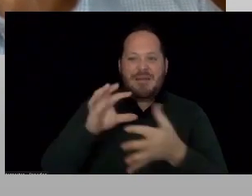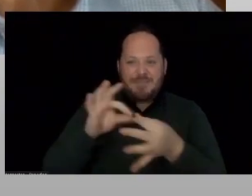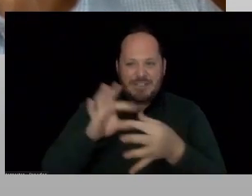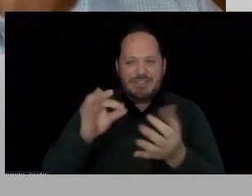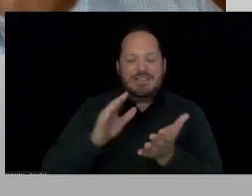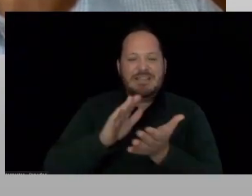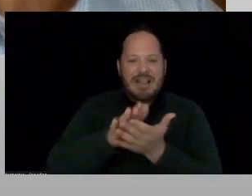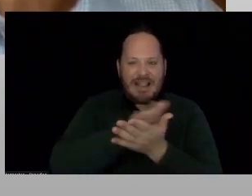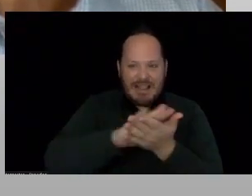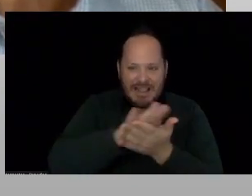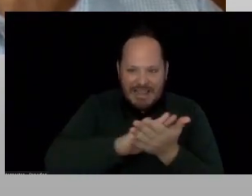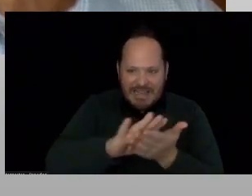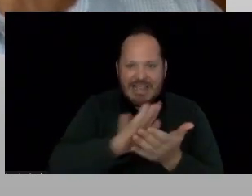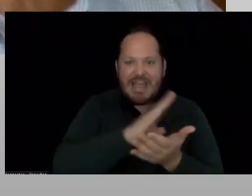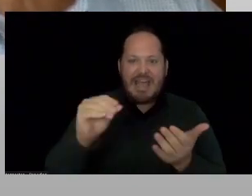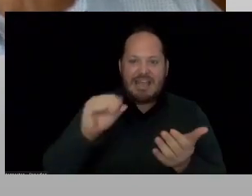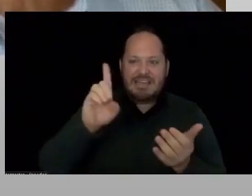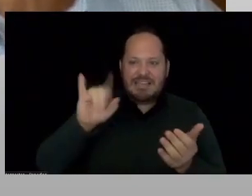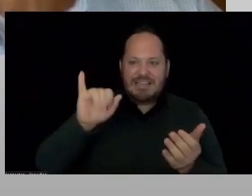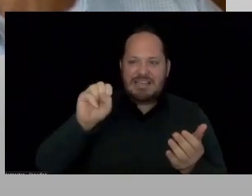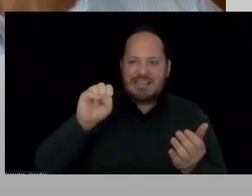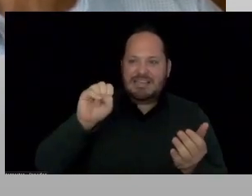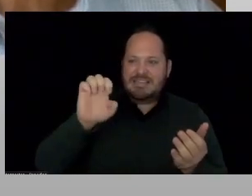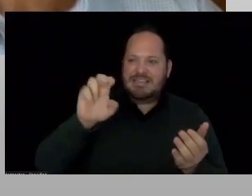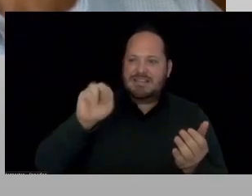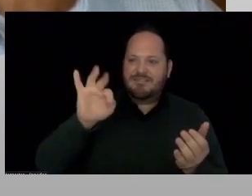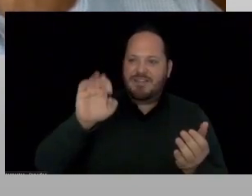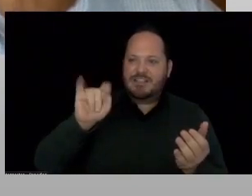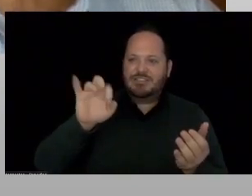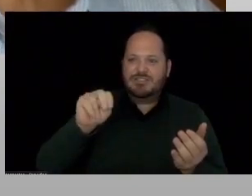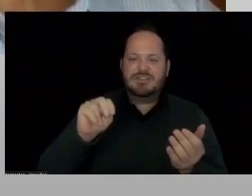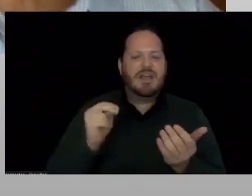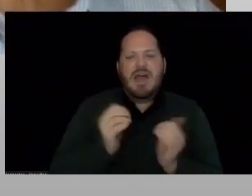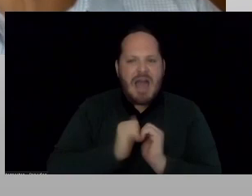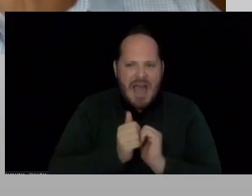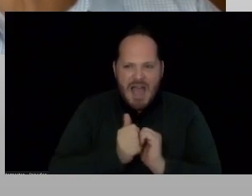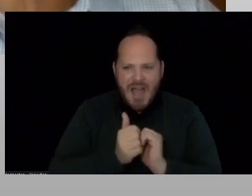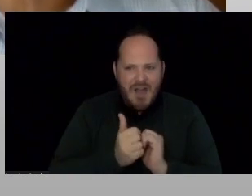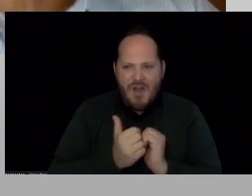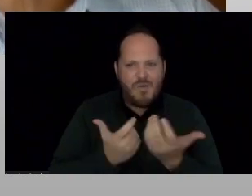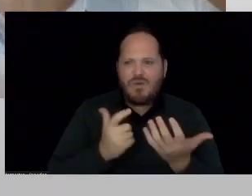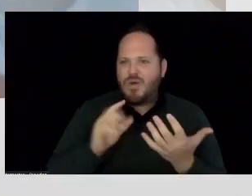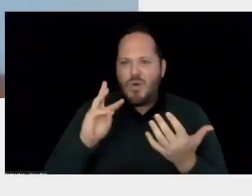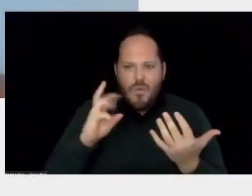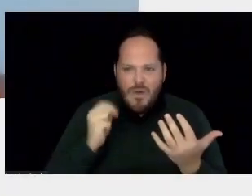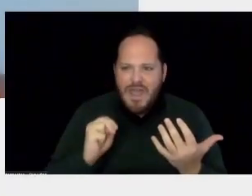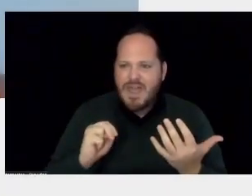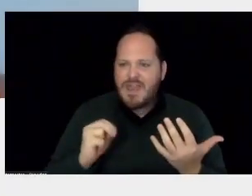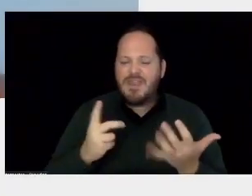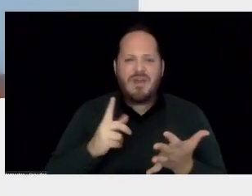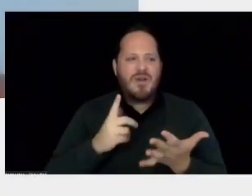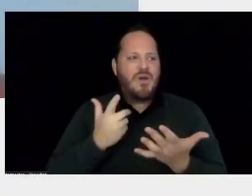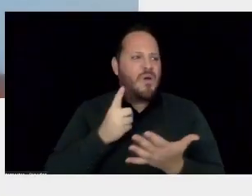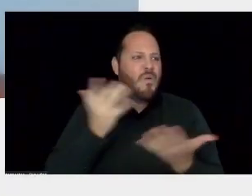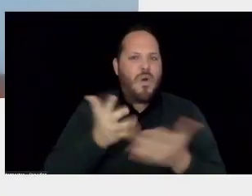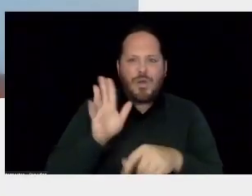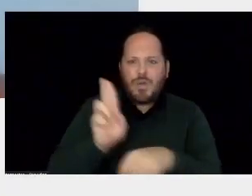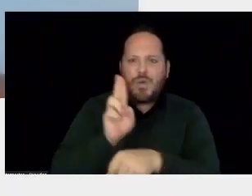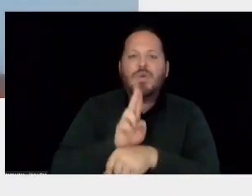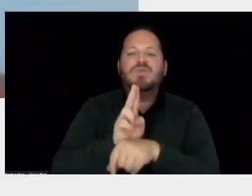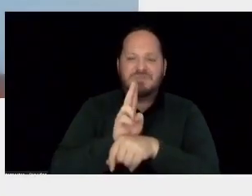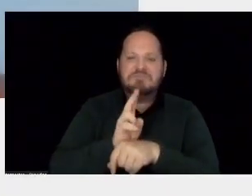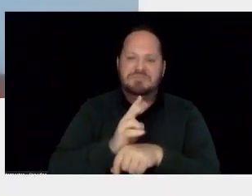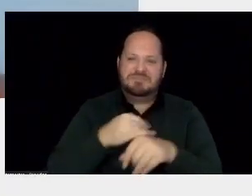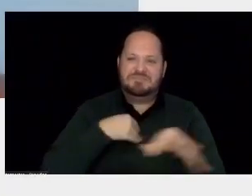And now is the time. How do you do that? When should you do that? With what products should you do that? So anytime